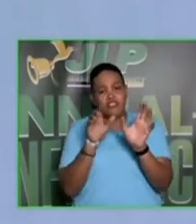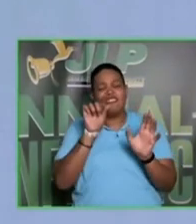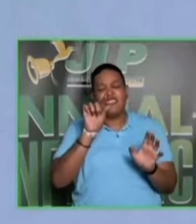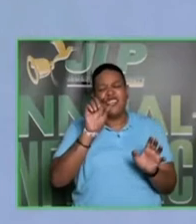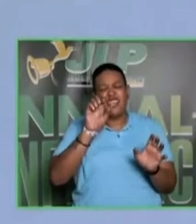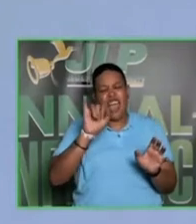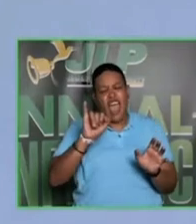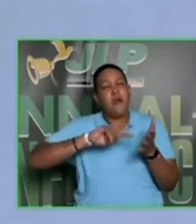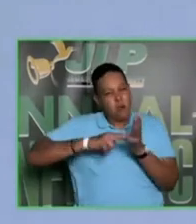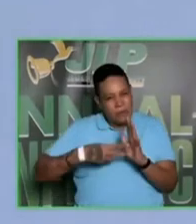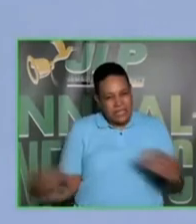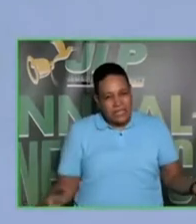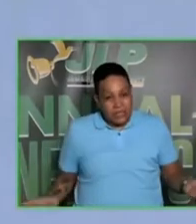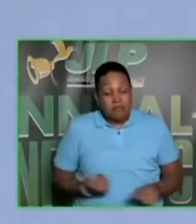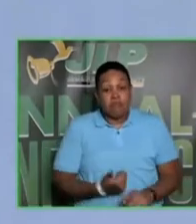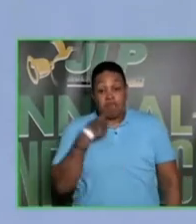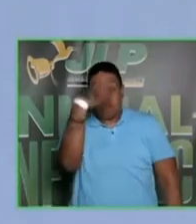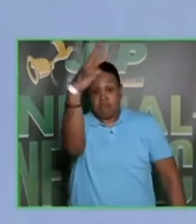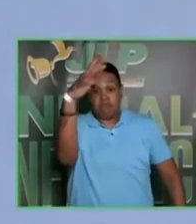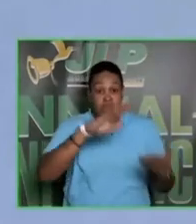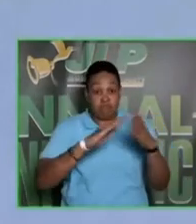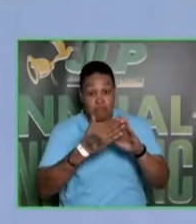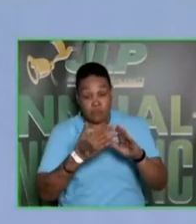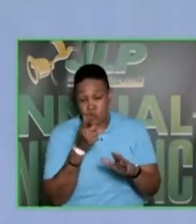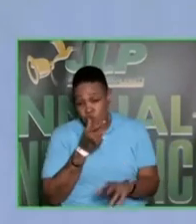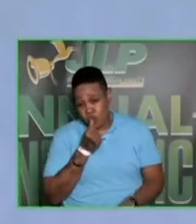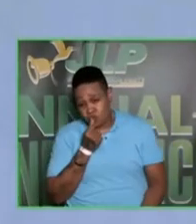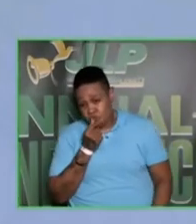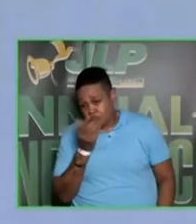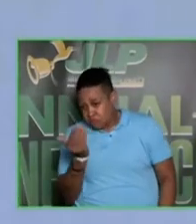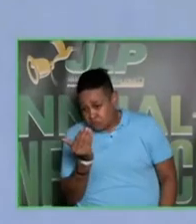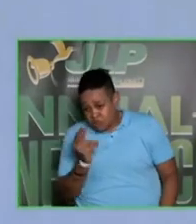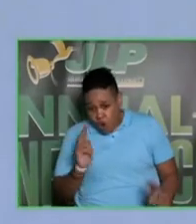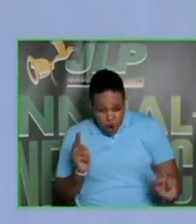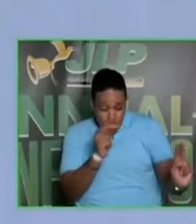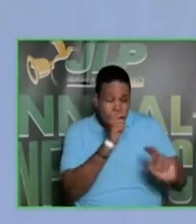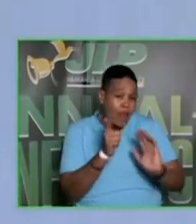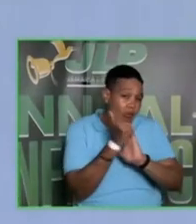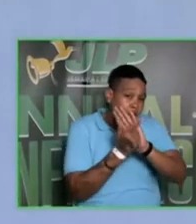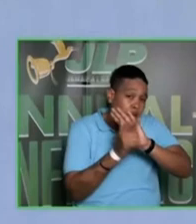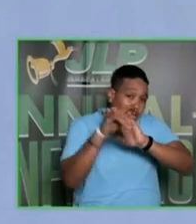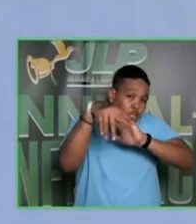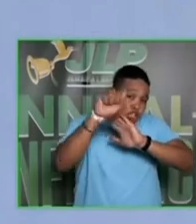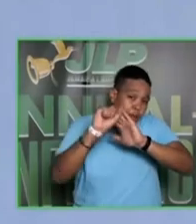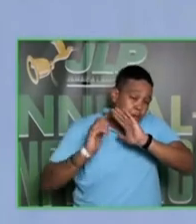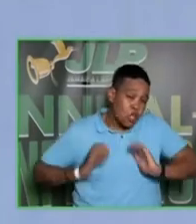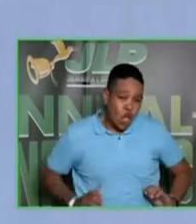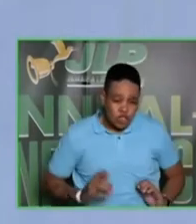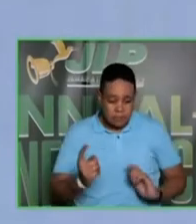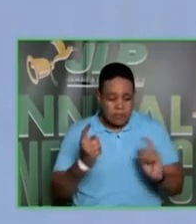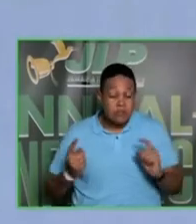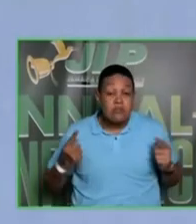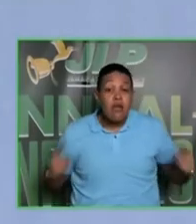This will assist these communities in becoming legal JPS customers.